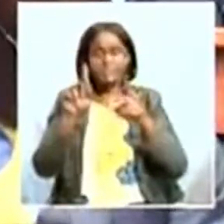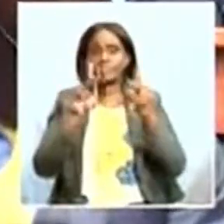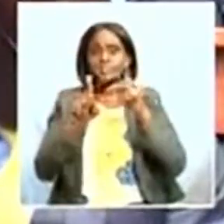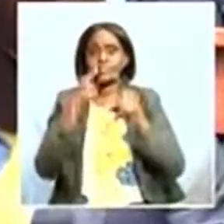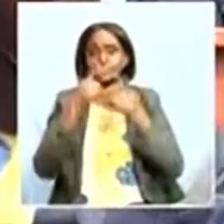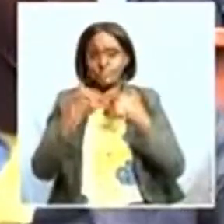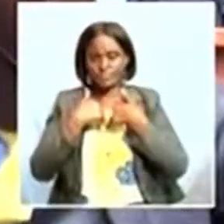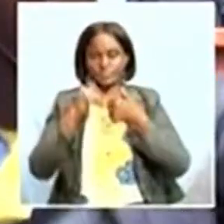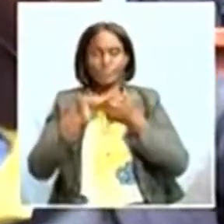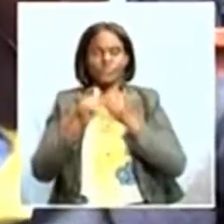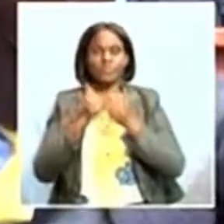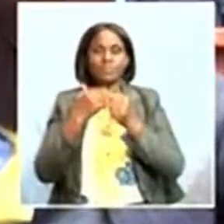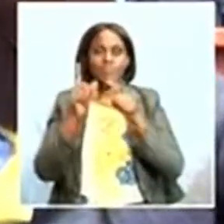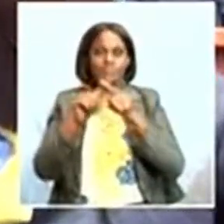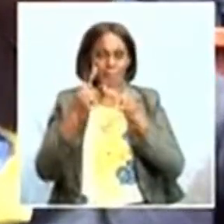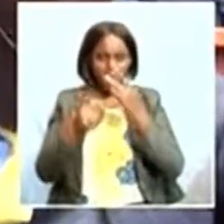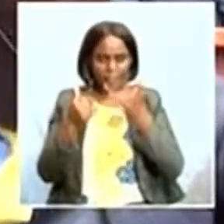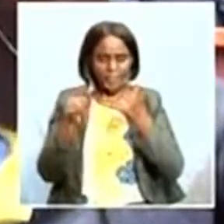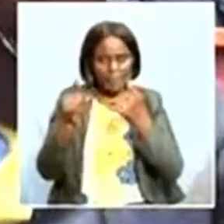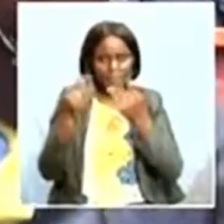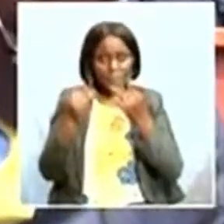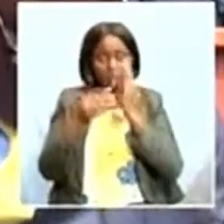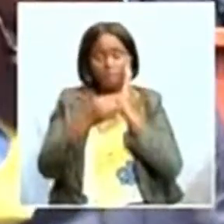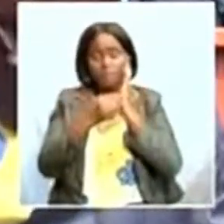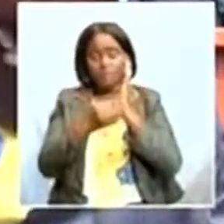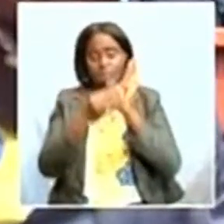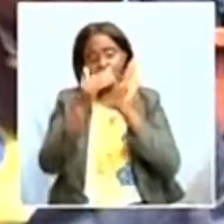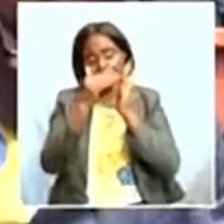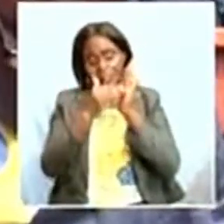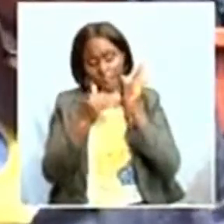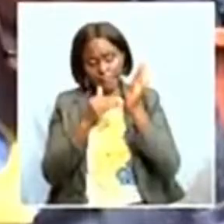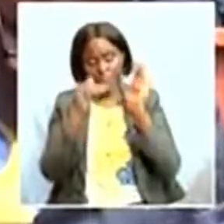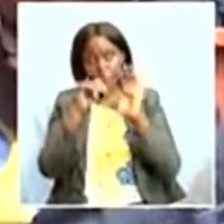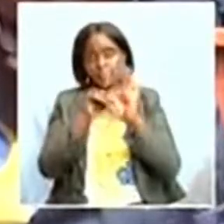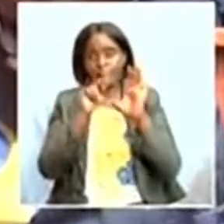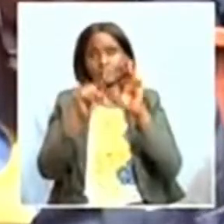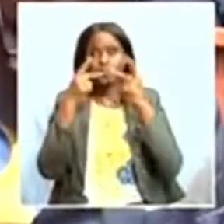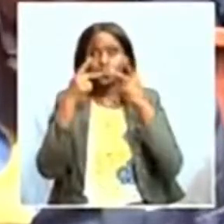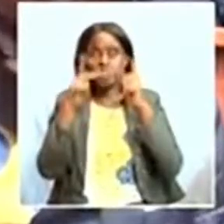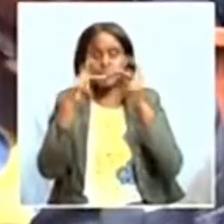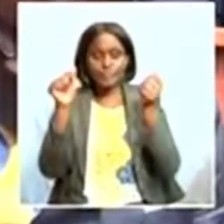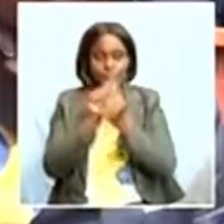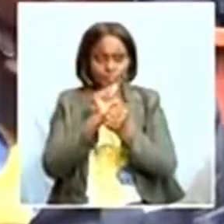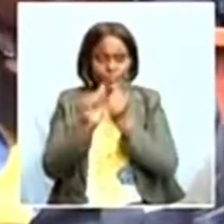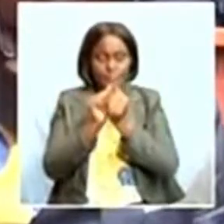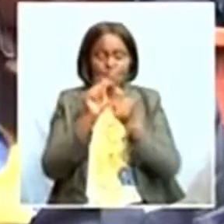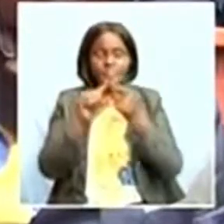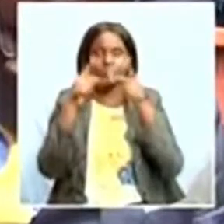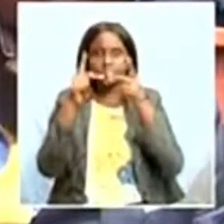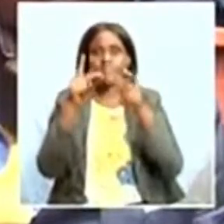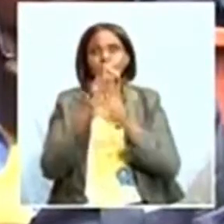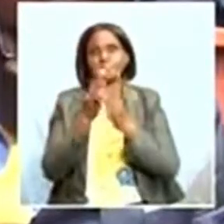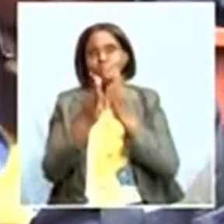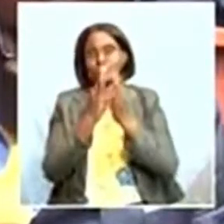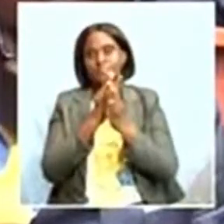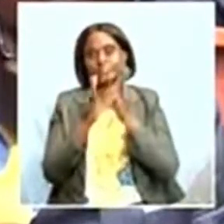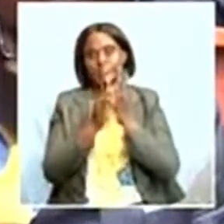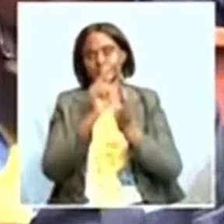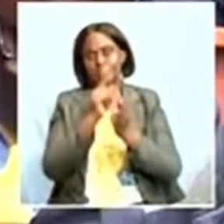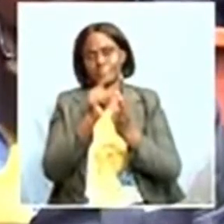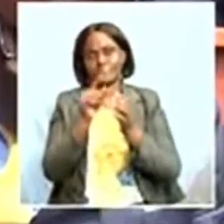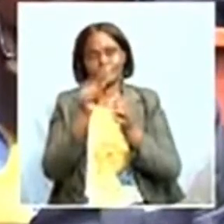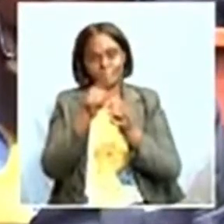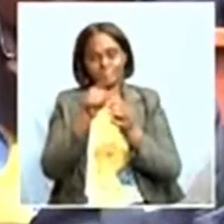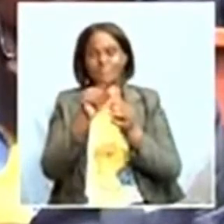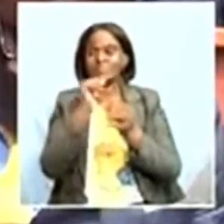victims. But the guidance on damage to public infrastructure